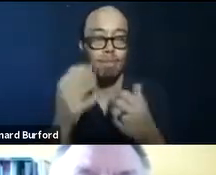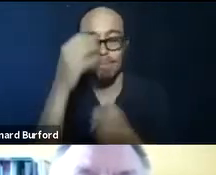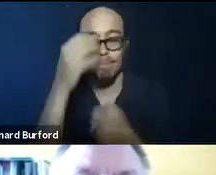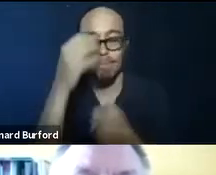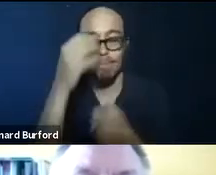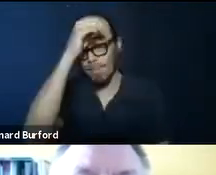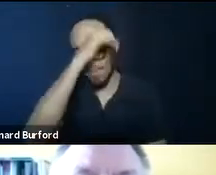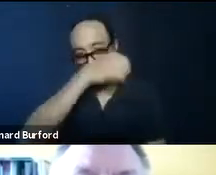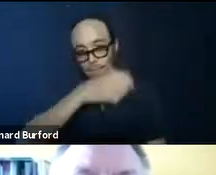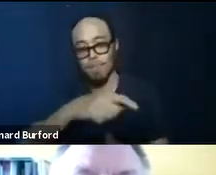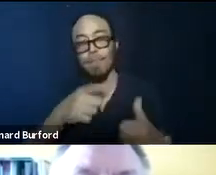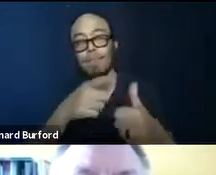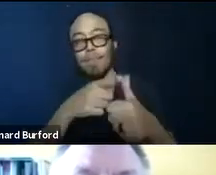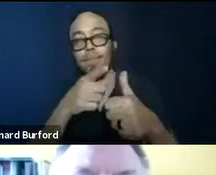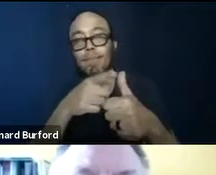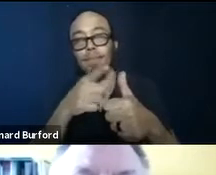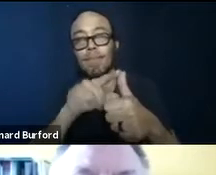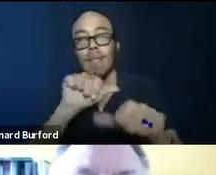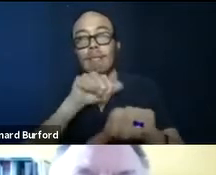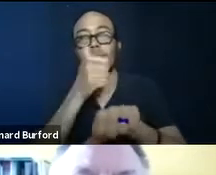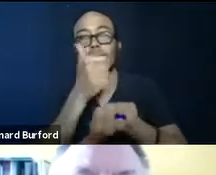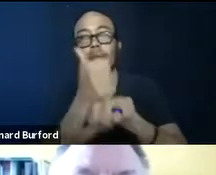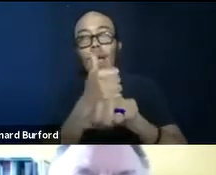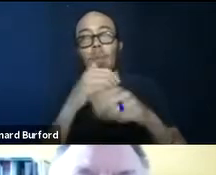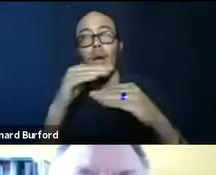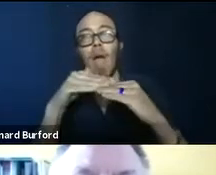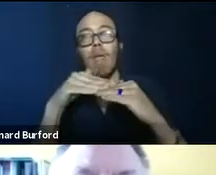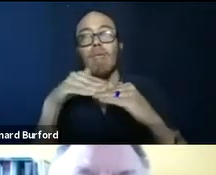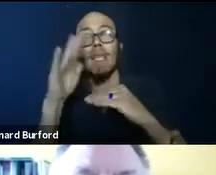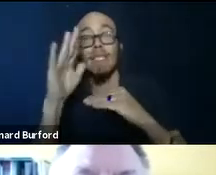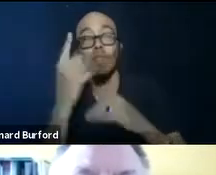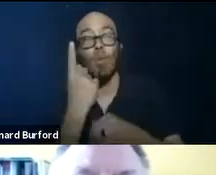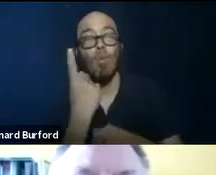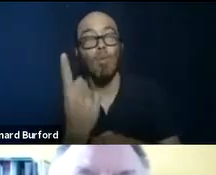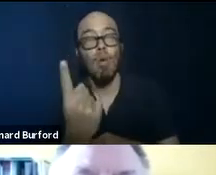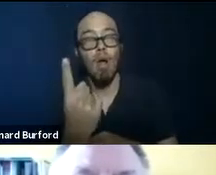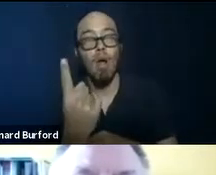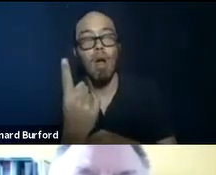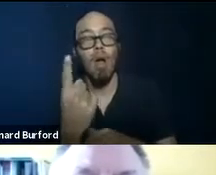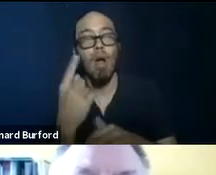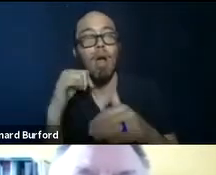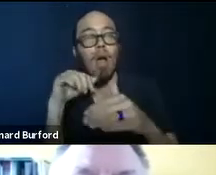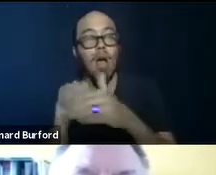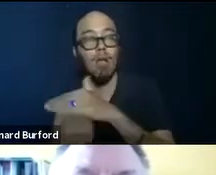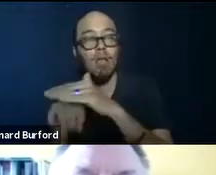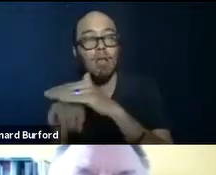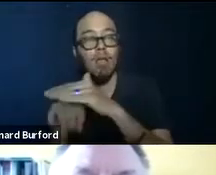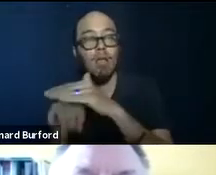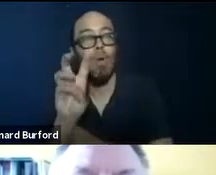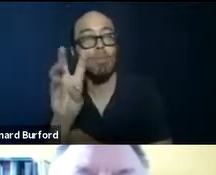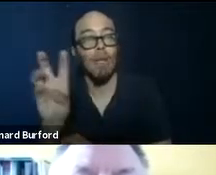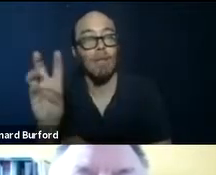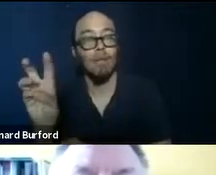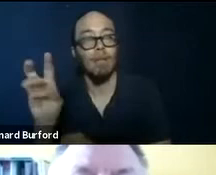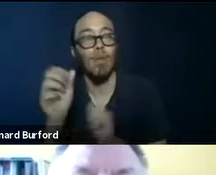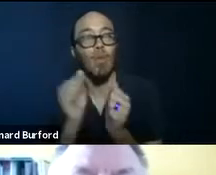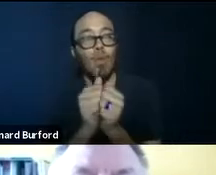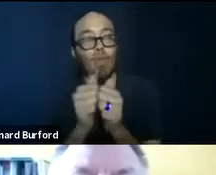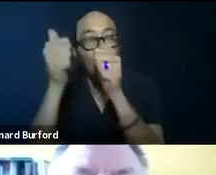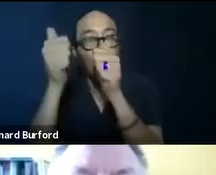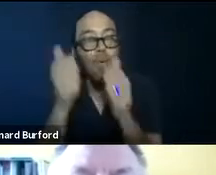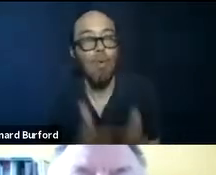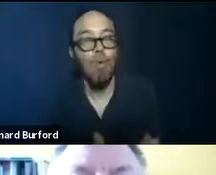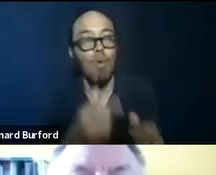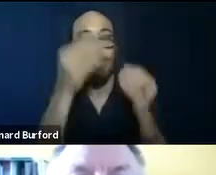We need to set up at least one official accessible website with all the